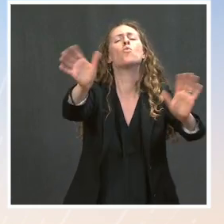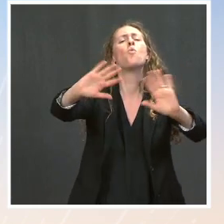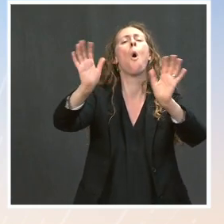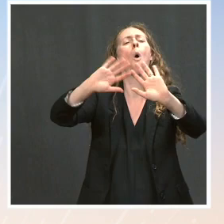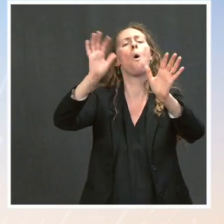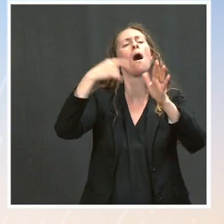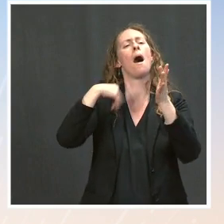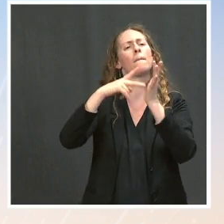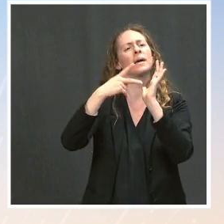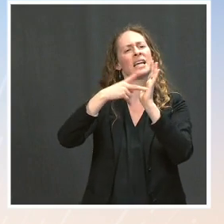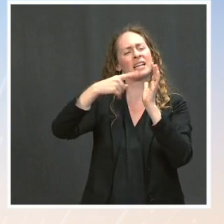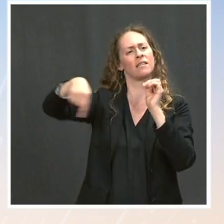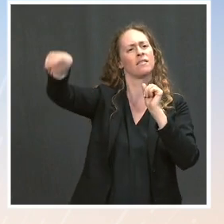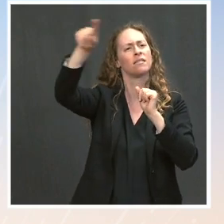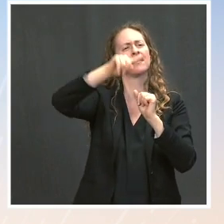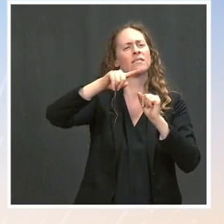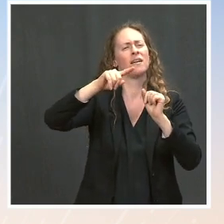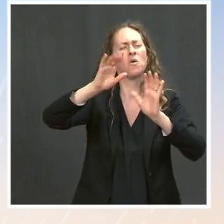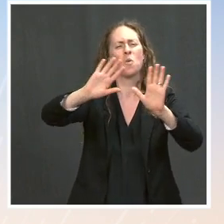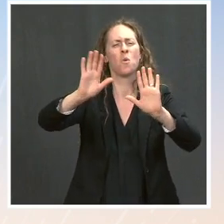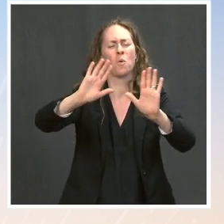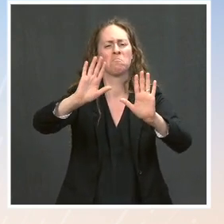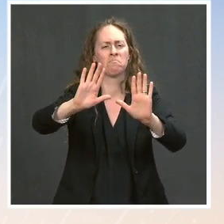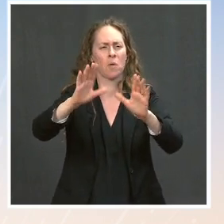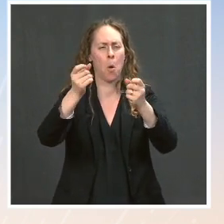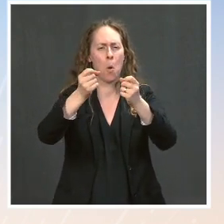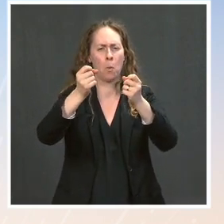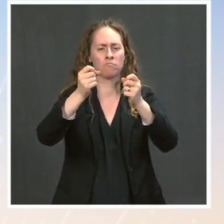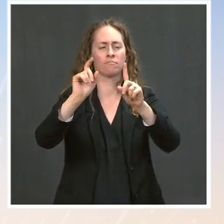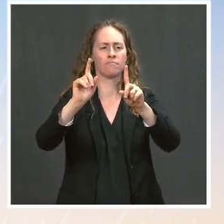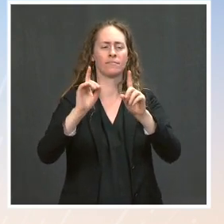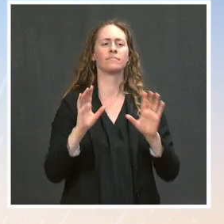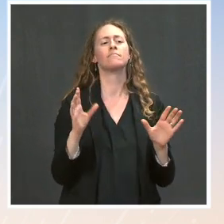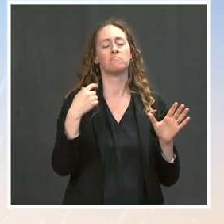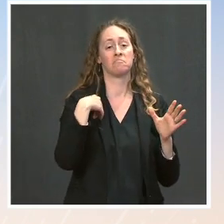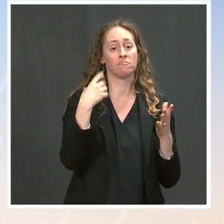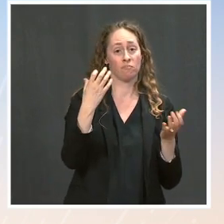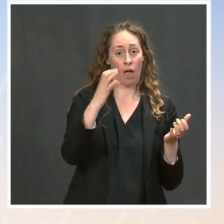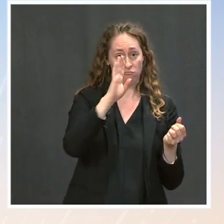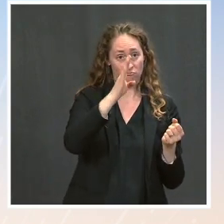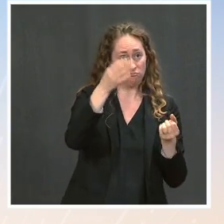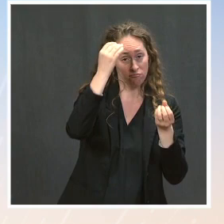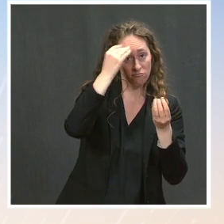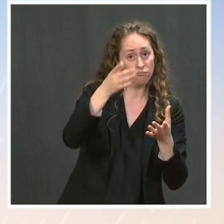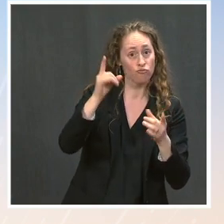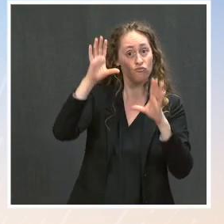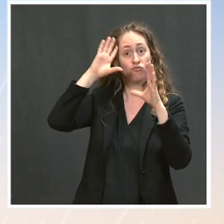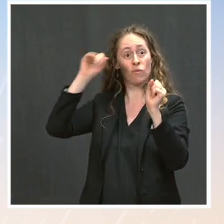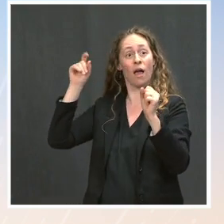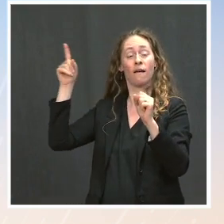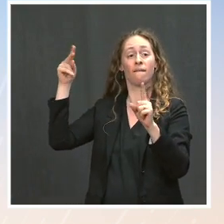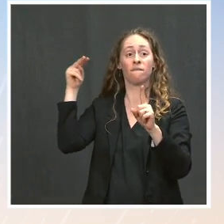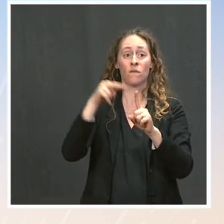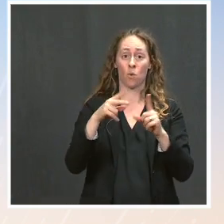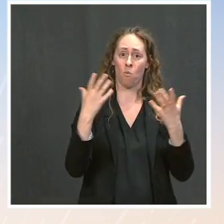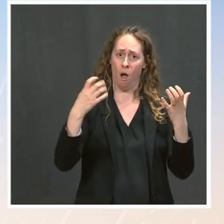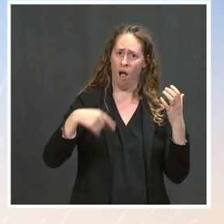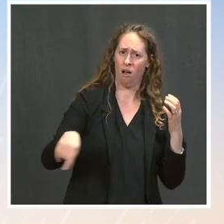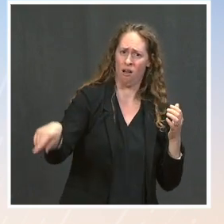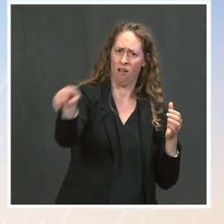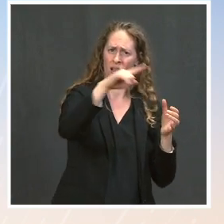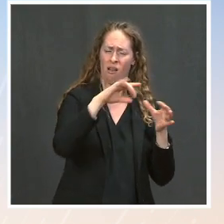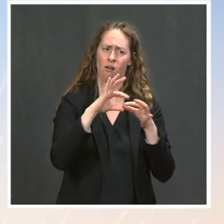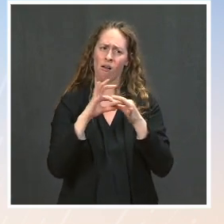sure concern. Polling bears that out. But I will say that the president's view is that bringing the country together is bringing the American